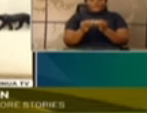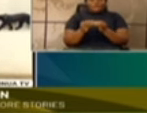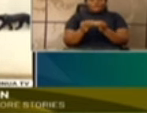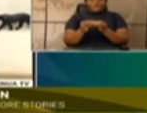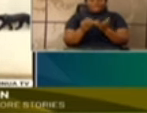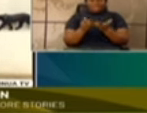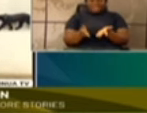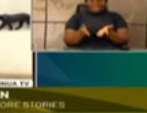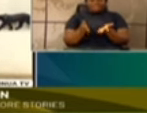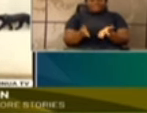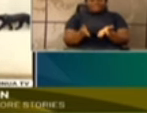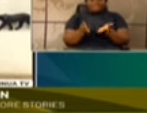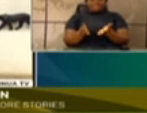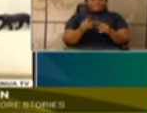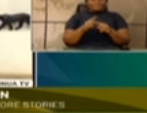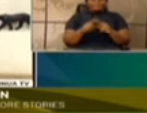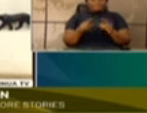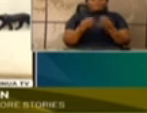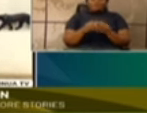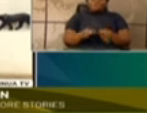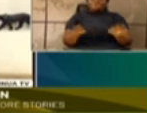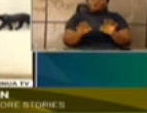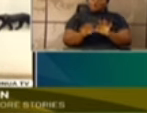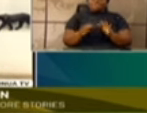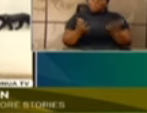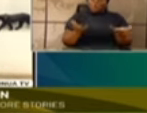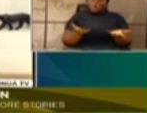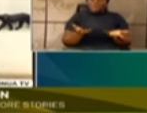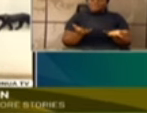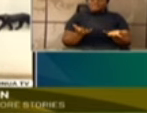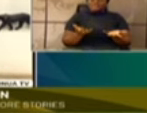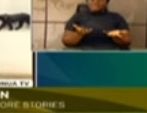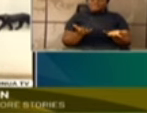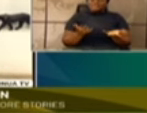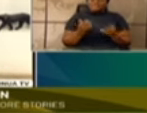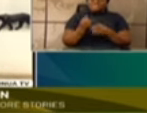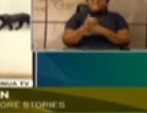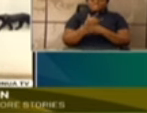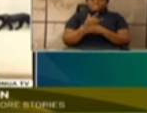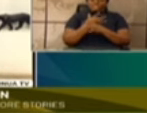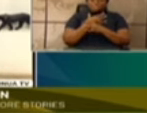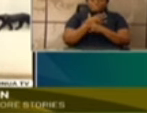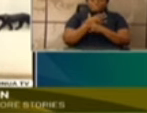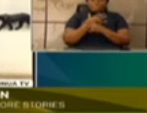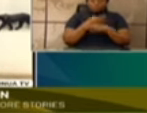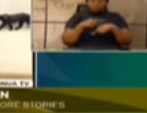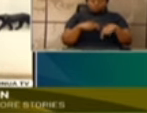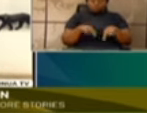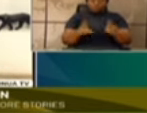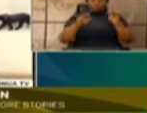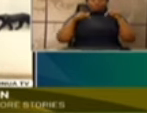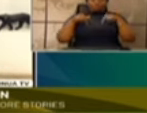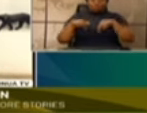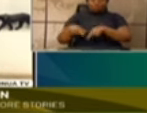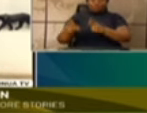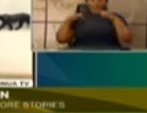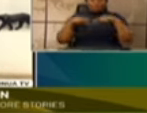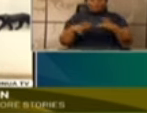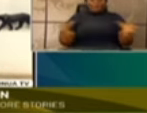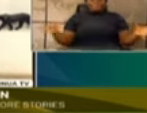Ewo, but the most important thing is that Germany, akwanya wo, edo su chen